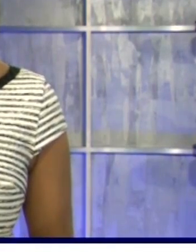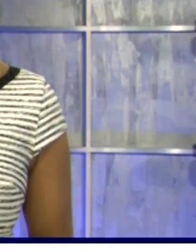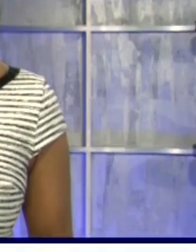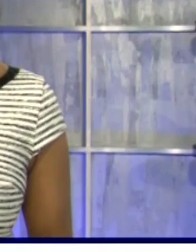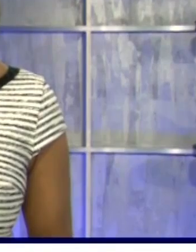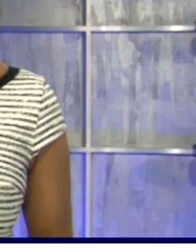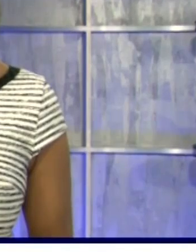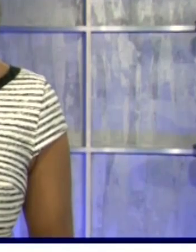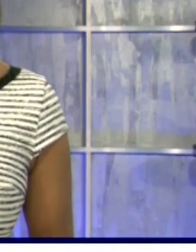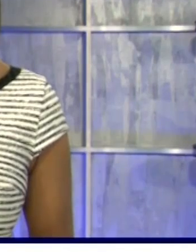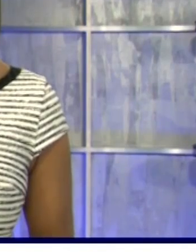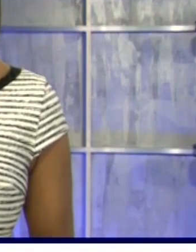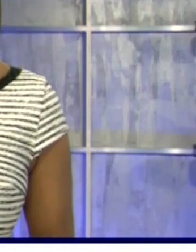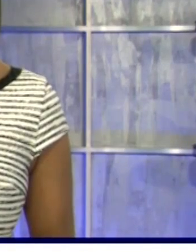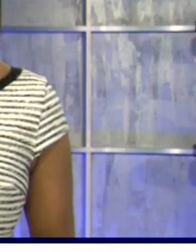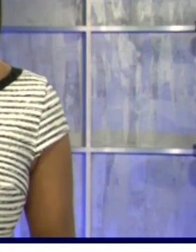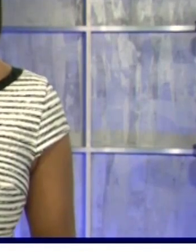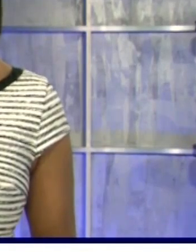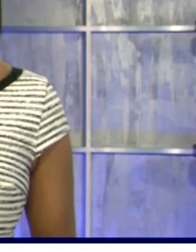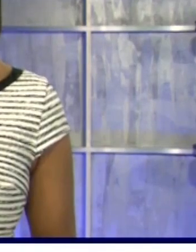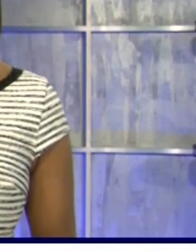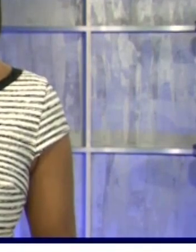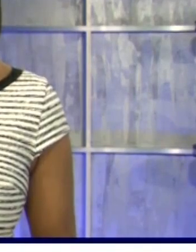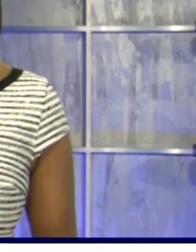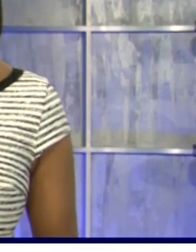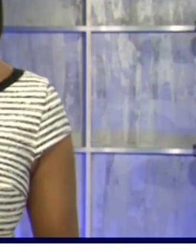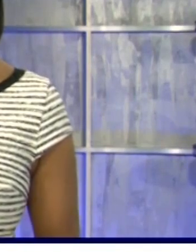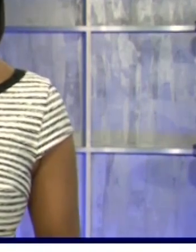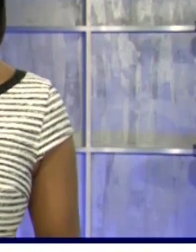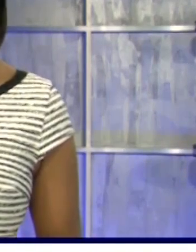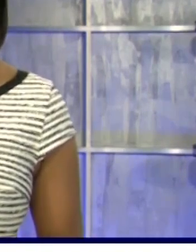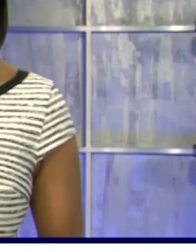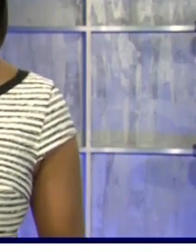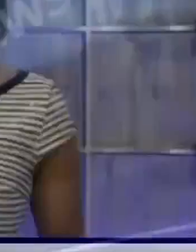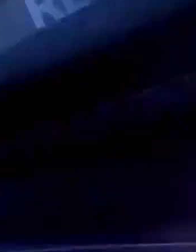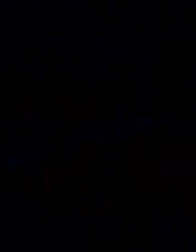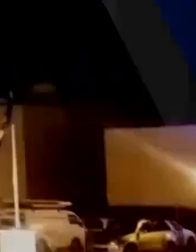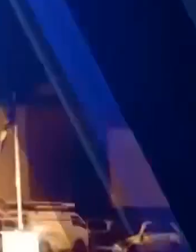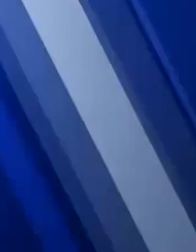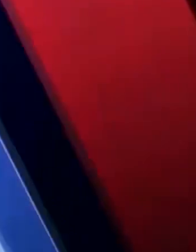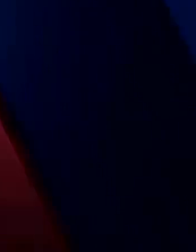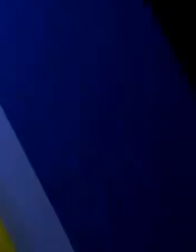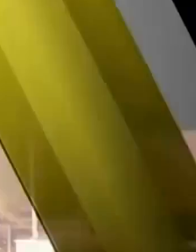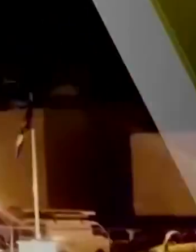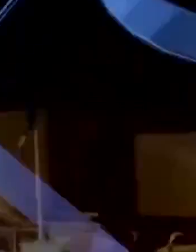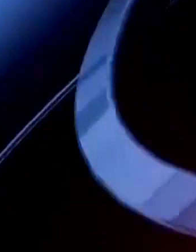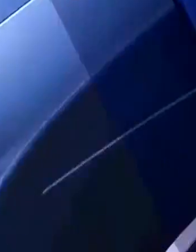Barbados win medal number 4 at the Special Olympic Games.